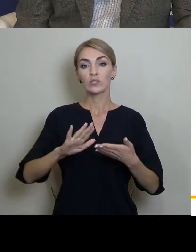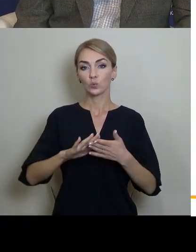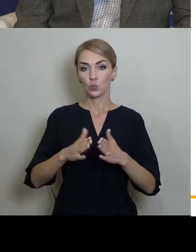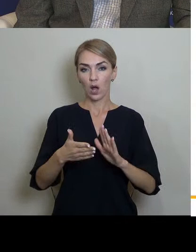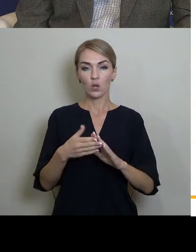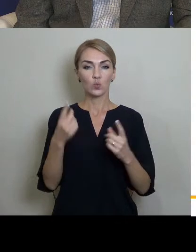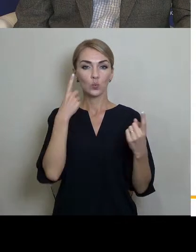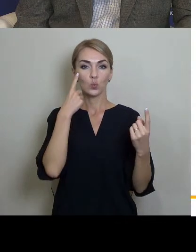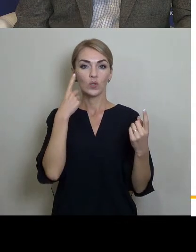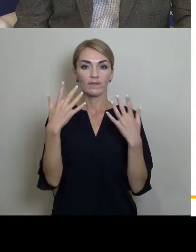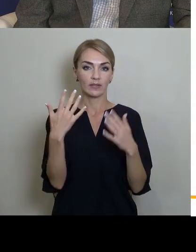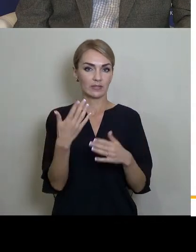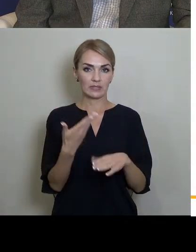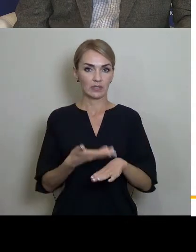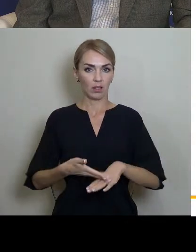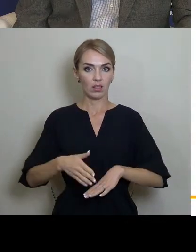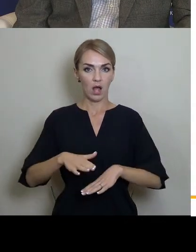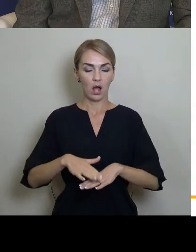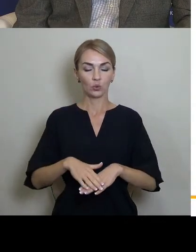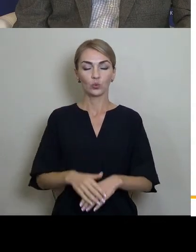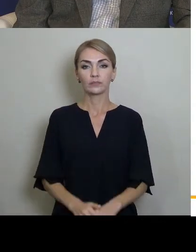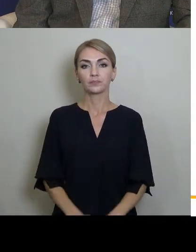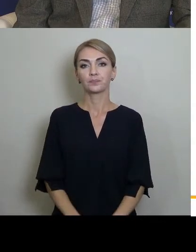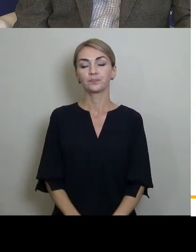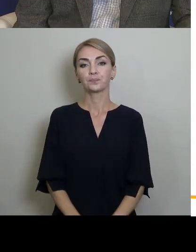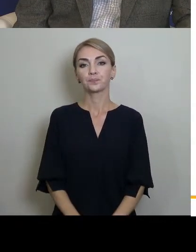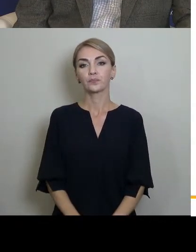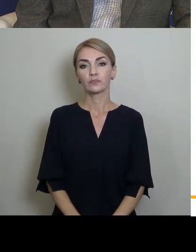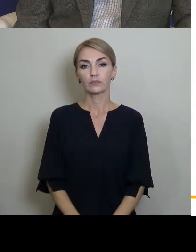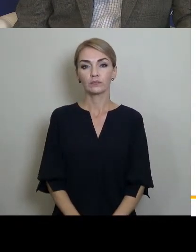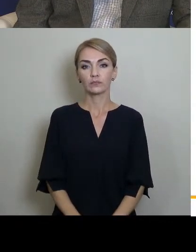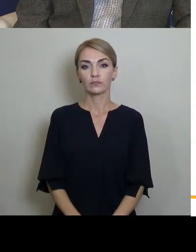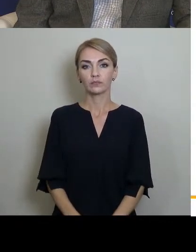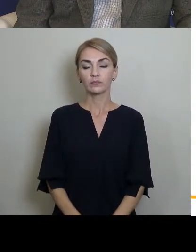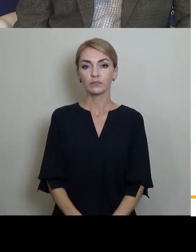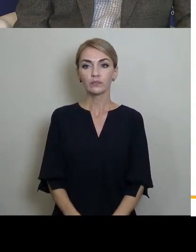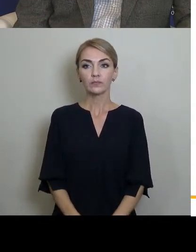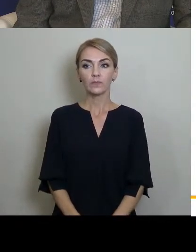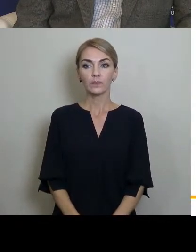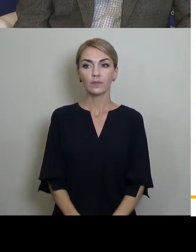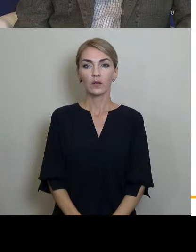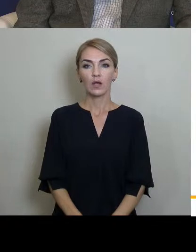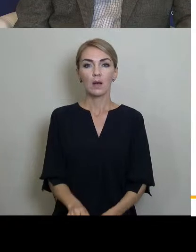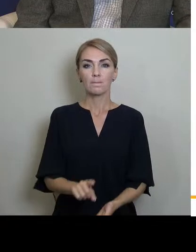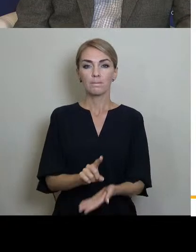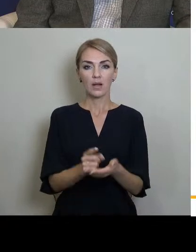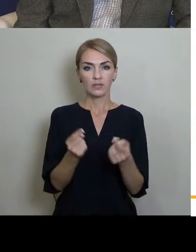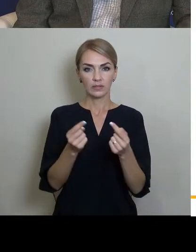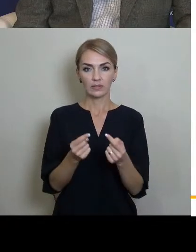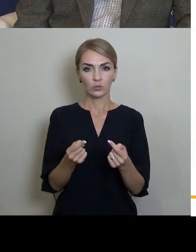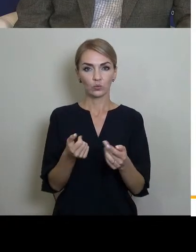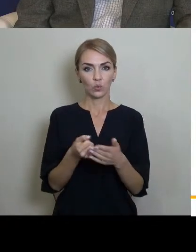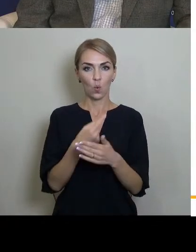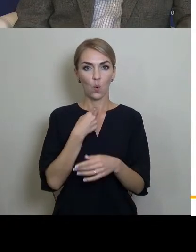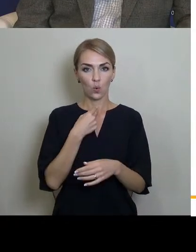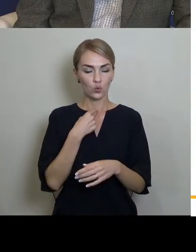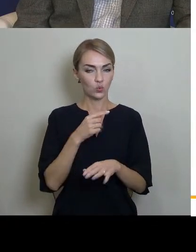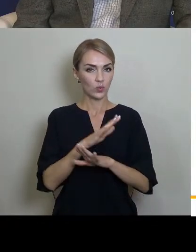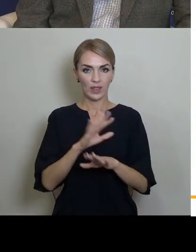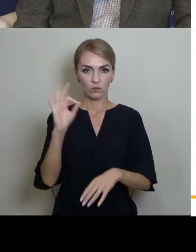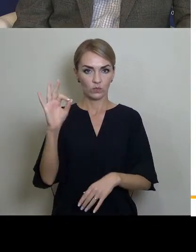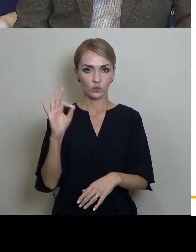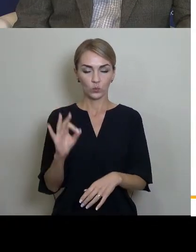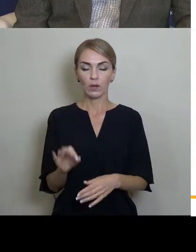Similarly to the situation when we are electing the mayors. It's difficult to imagine such a situation will take place. So